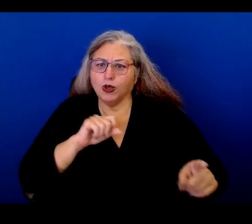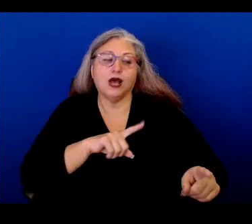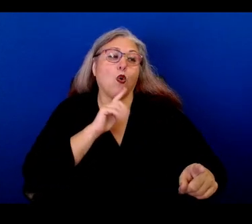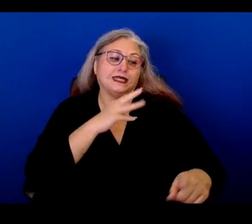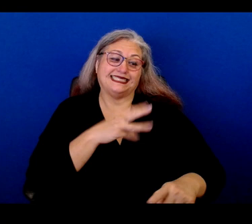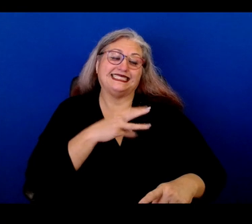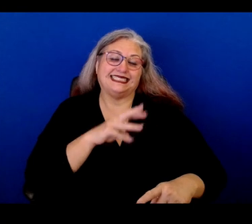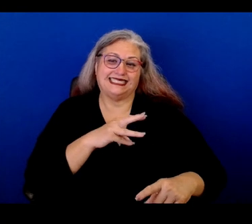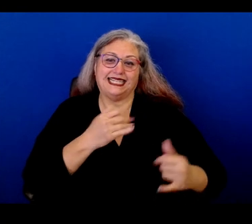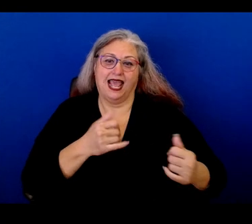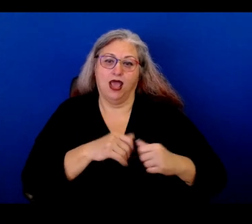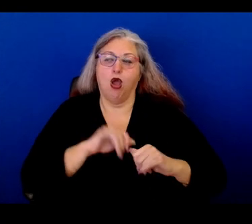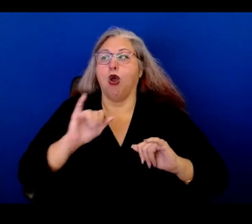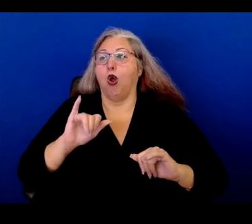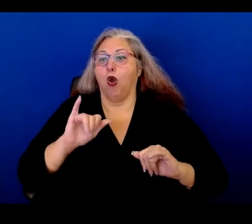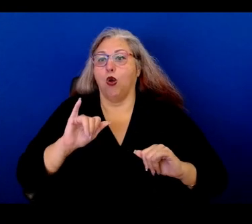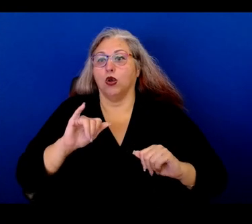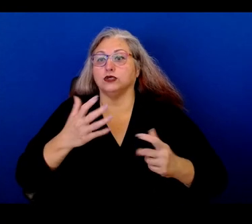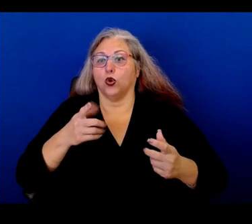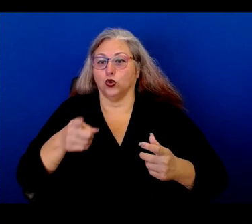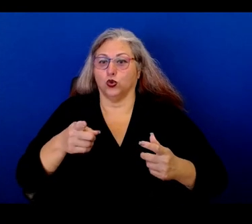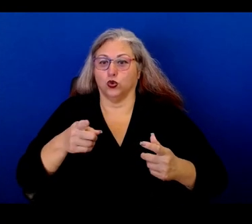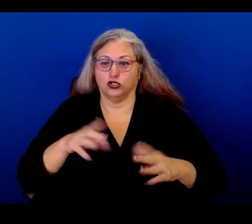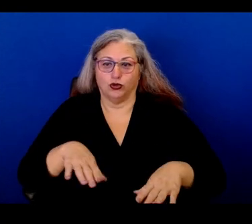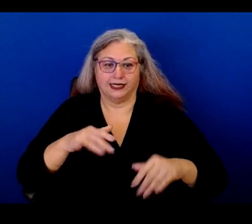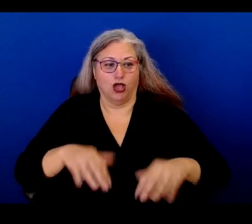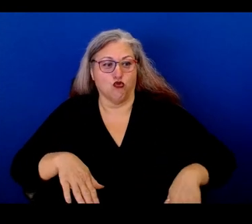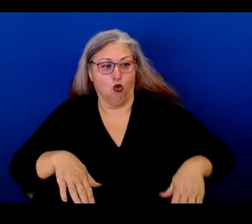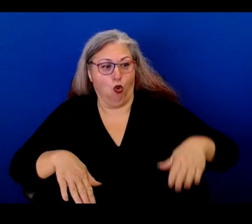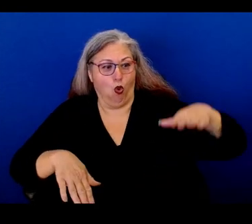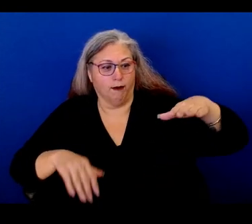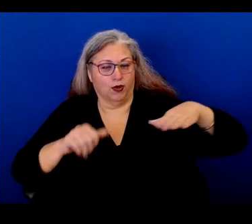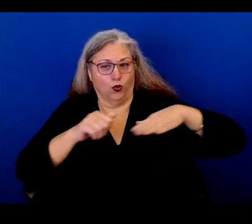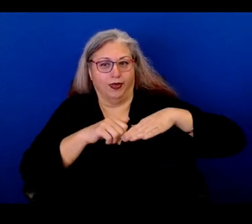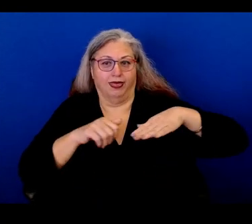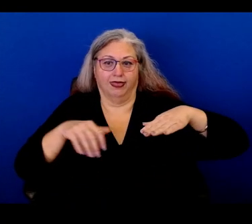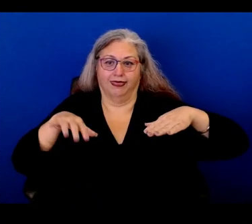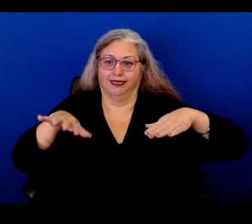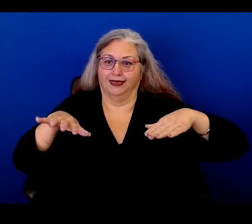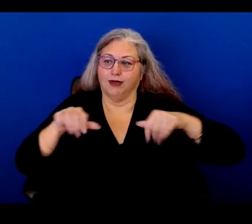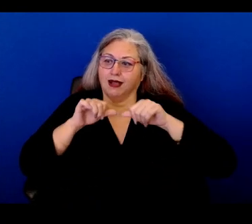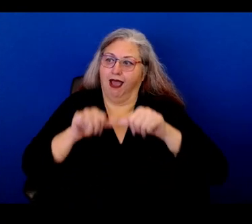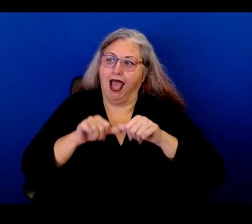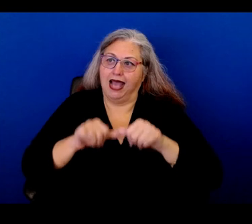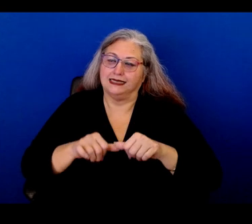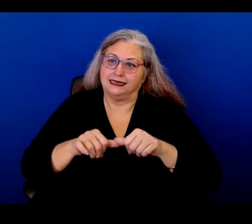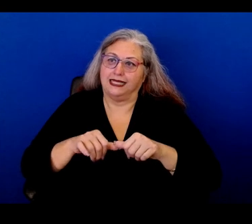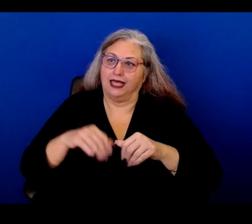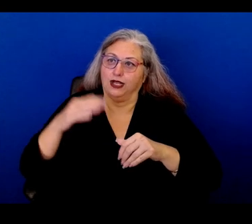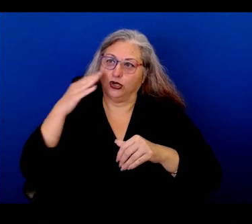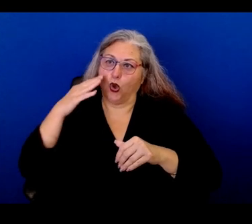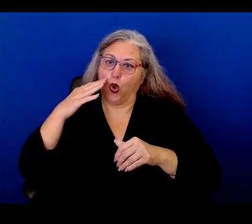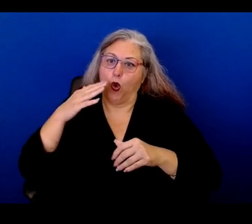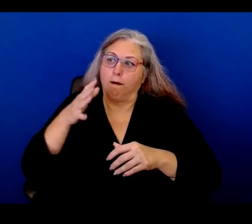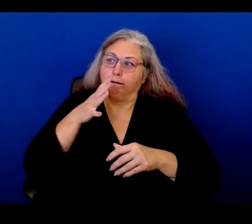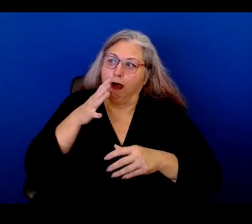She's 16. 16. Okay. So, you know, you have children growing up under this constant looming threat